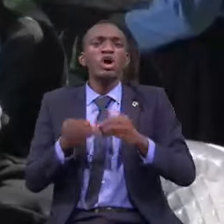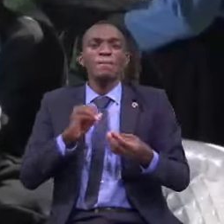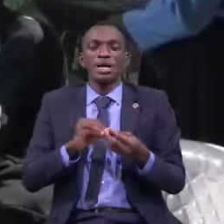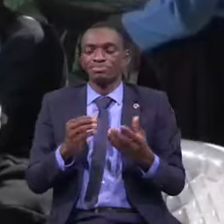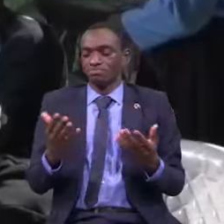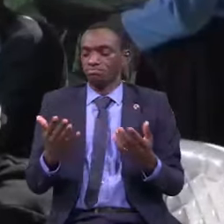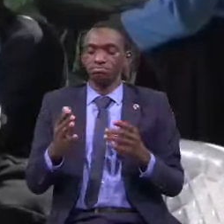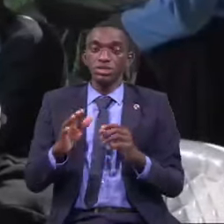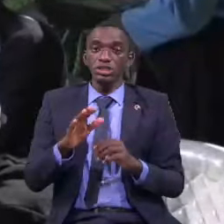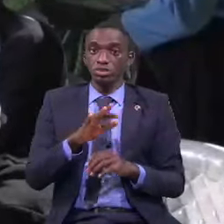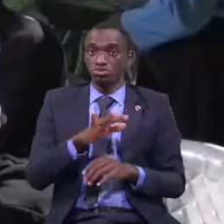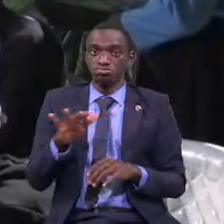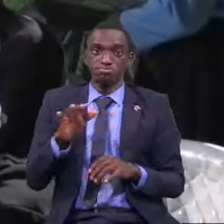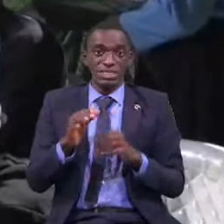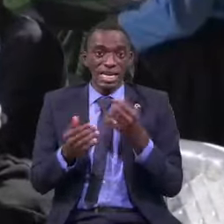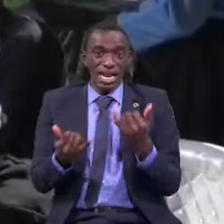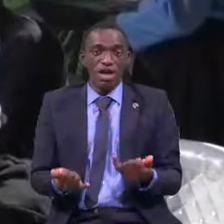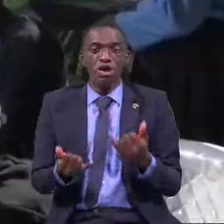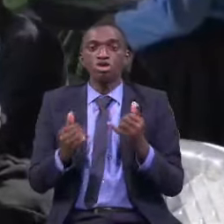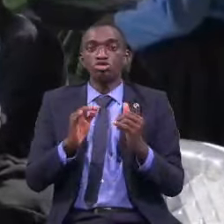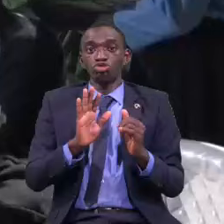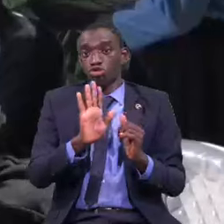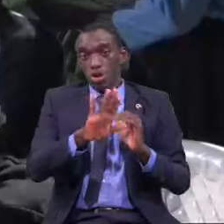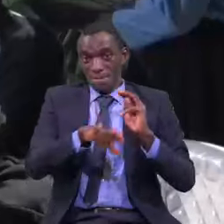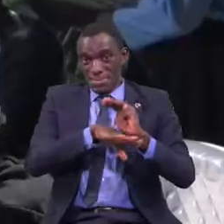so that your message can be sent across.